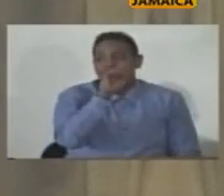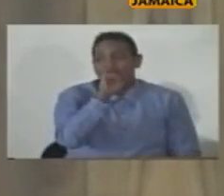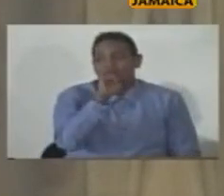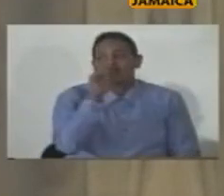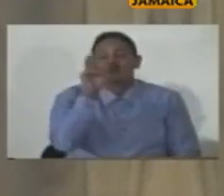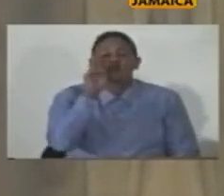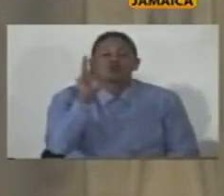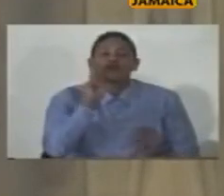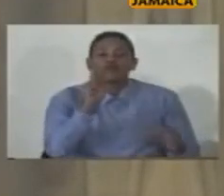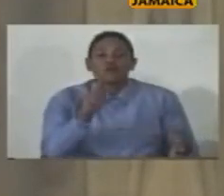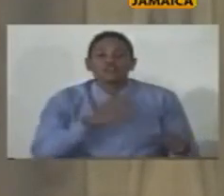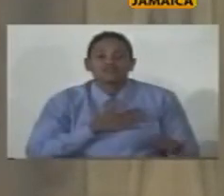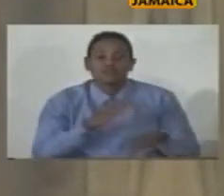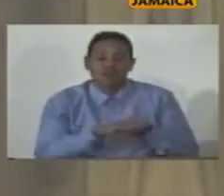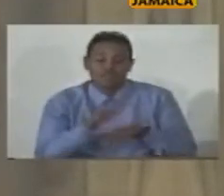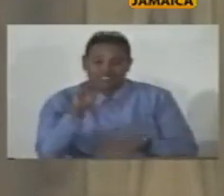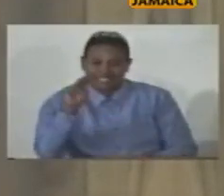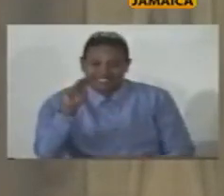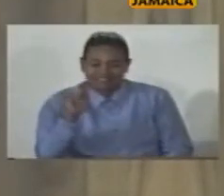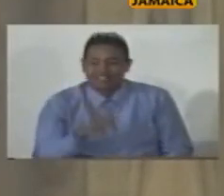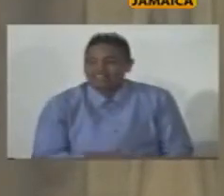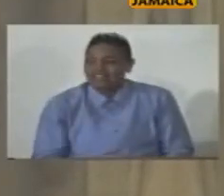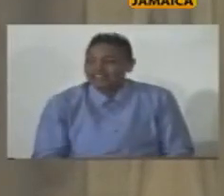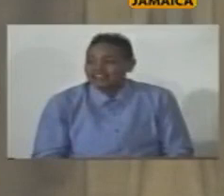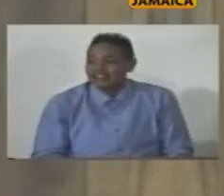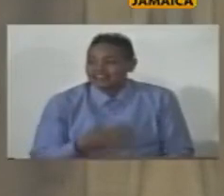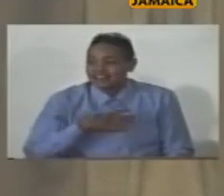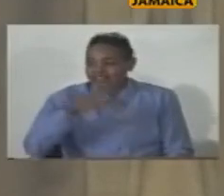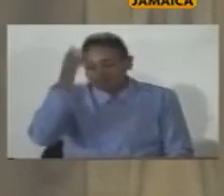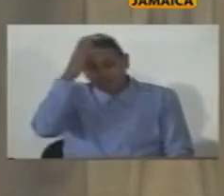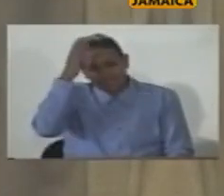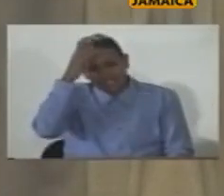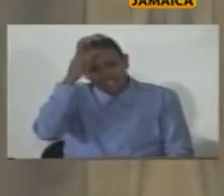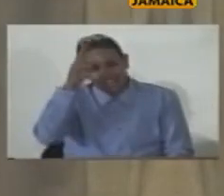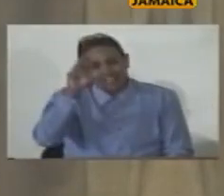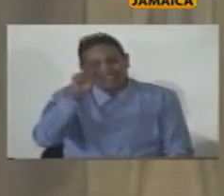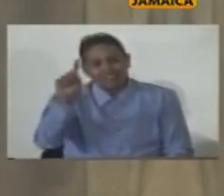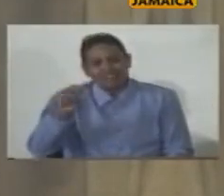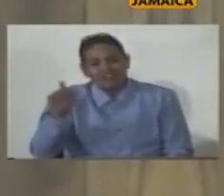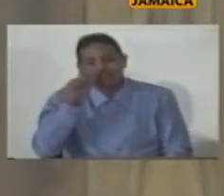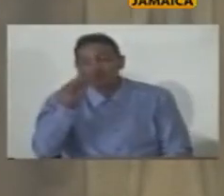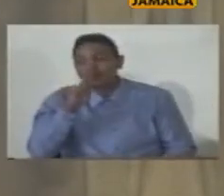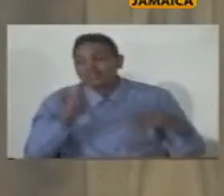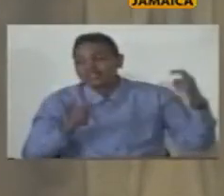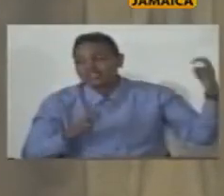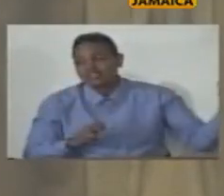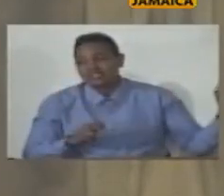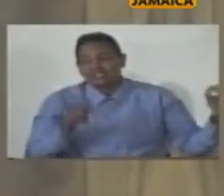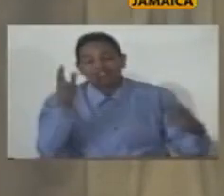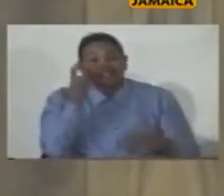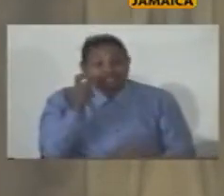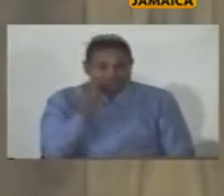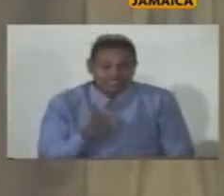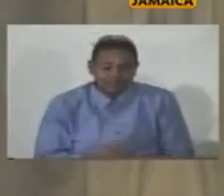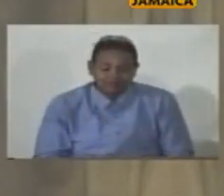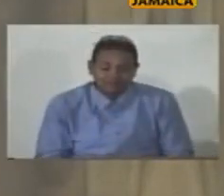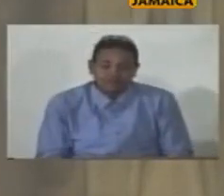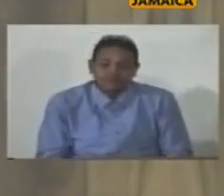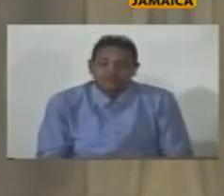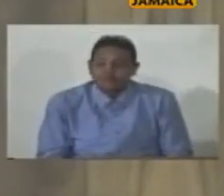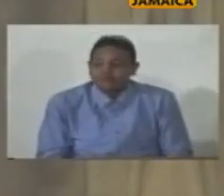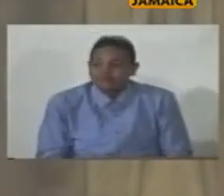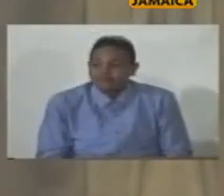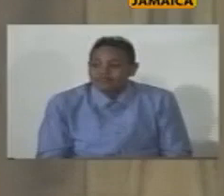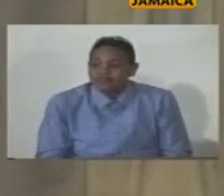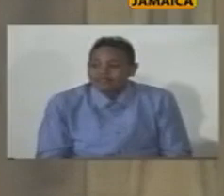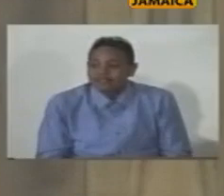watching me on television, and my daddy Vaz, who would have been sitting over there listening to me.